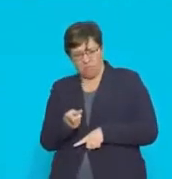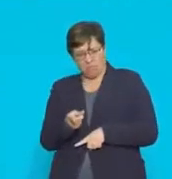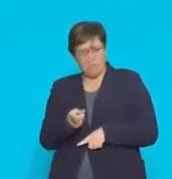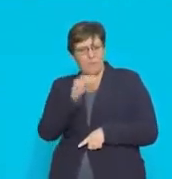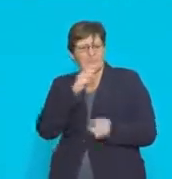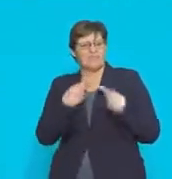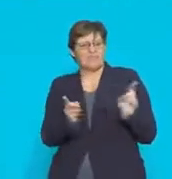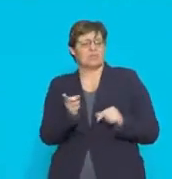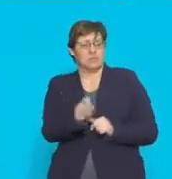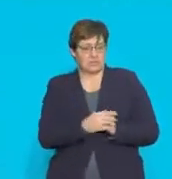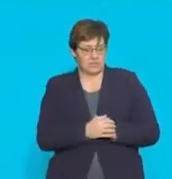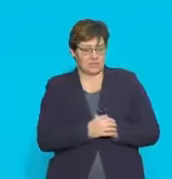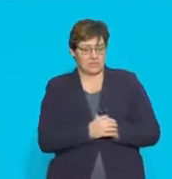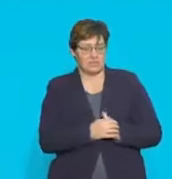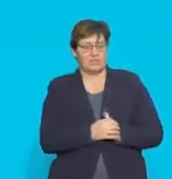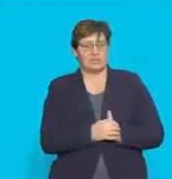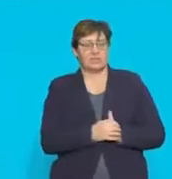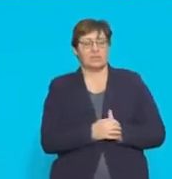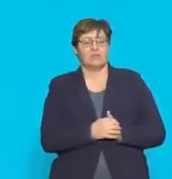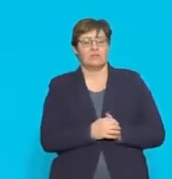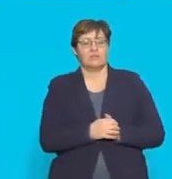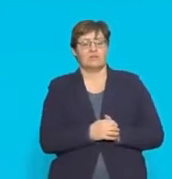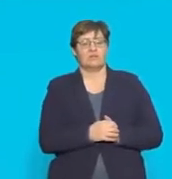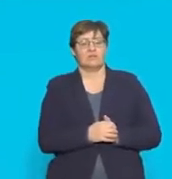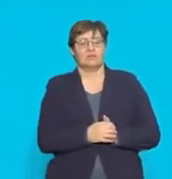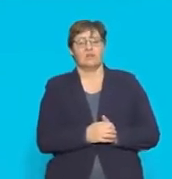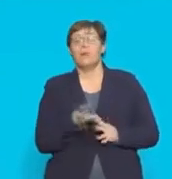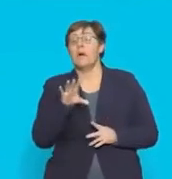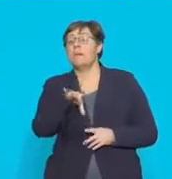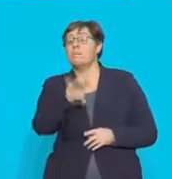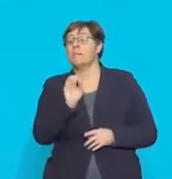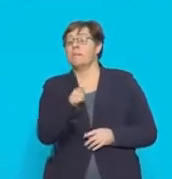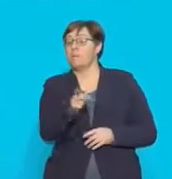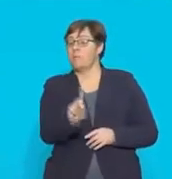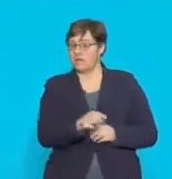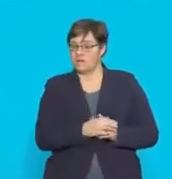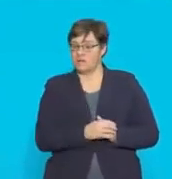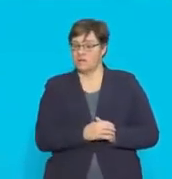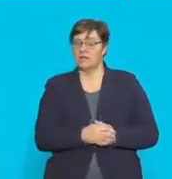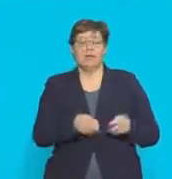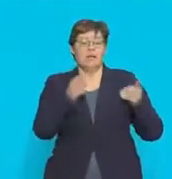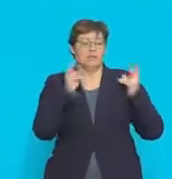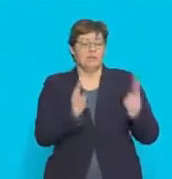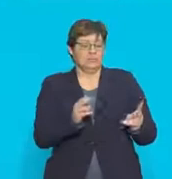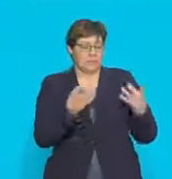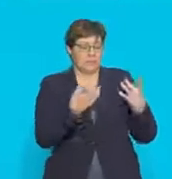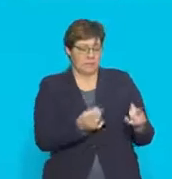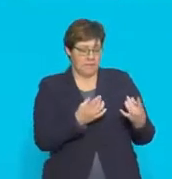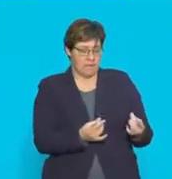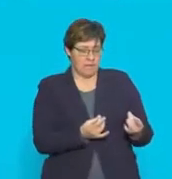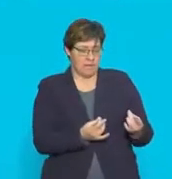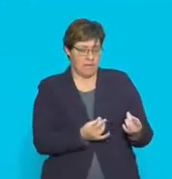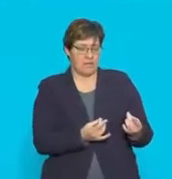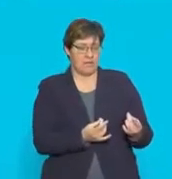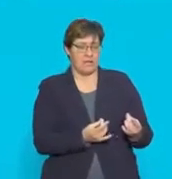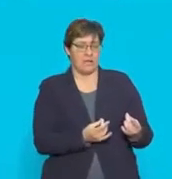But so far, what we've picked up, by the way, is a natural number is a whole